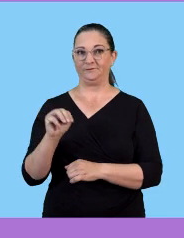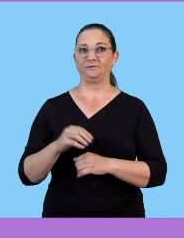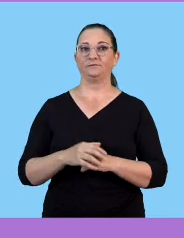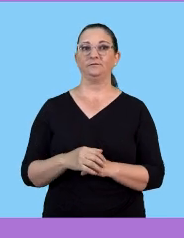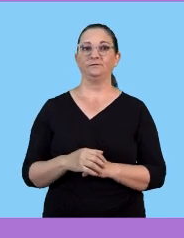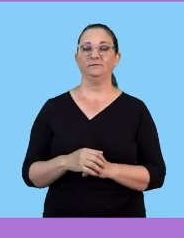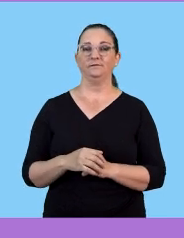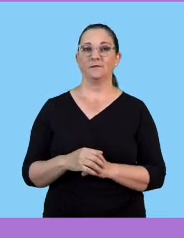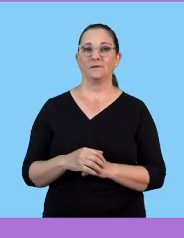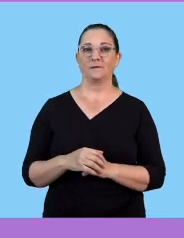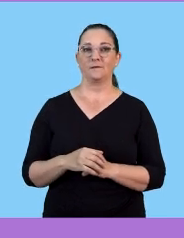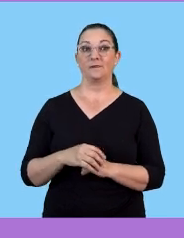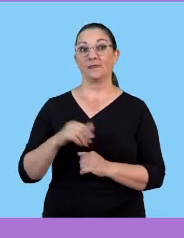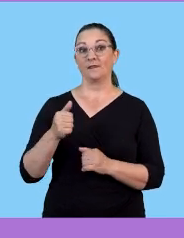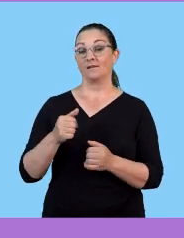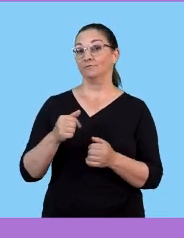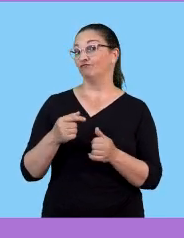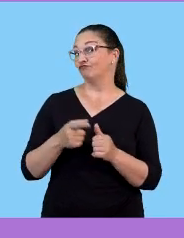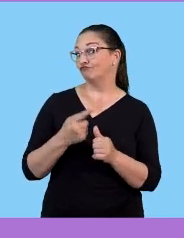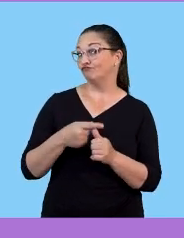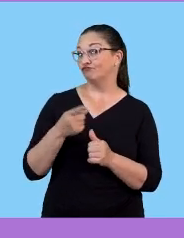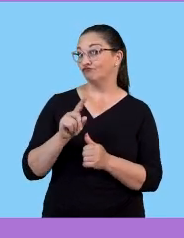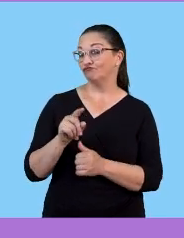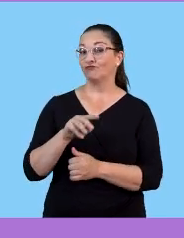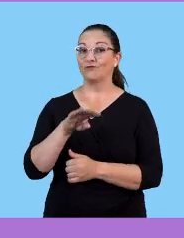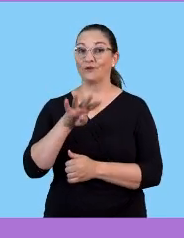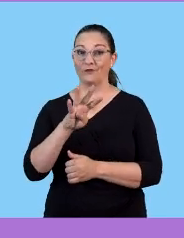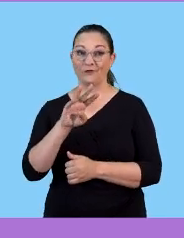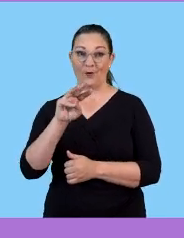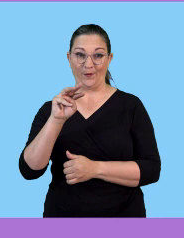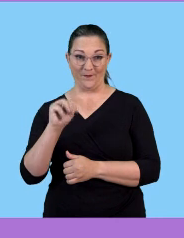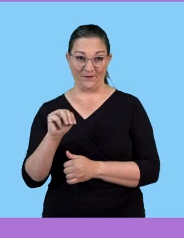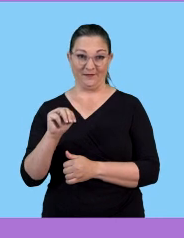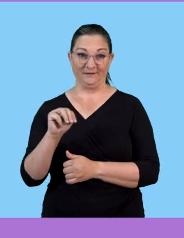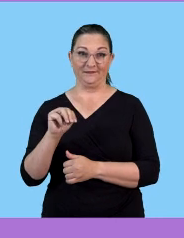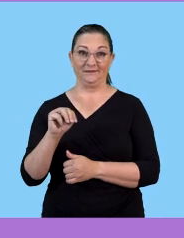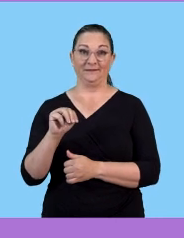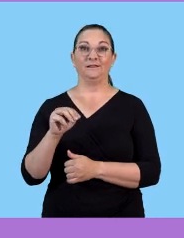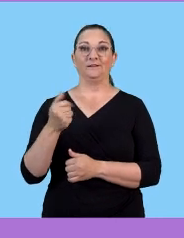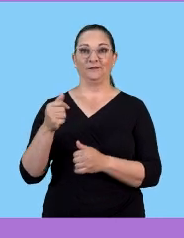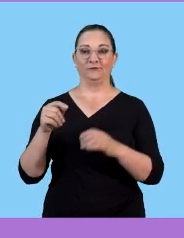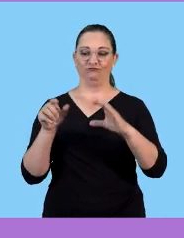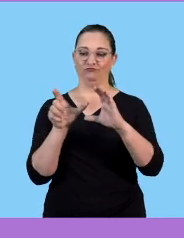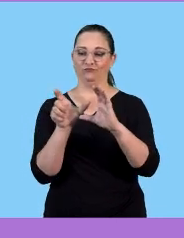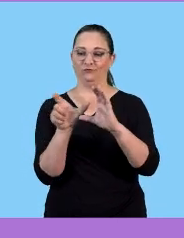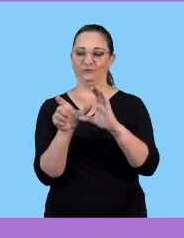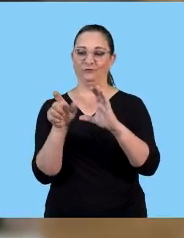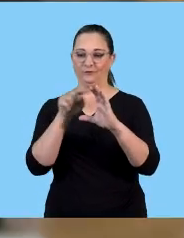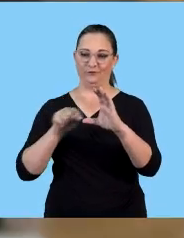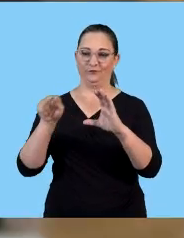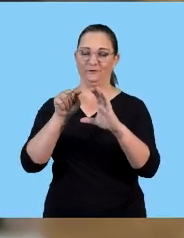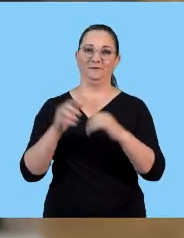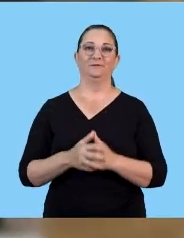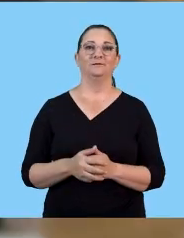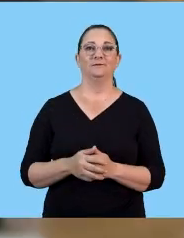here. There it is, that one. Right, and that gives me 4 meters for my diameter.